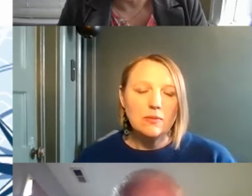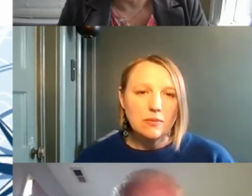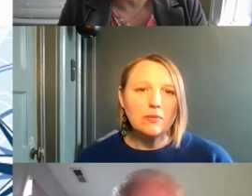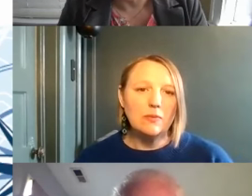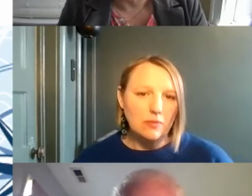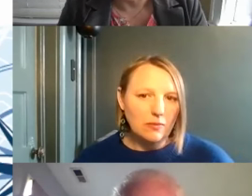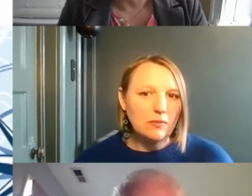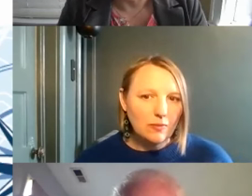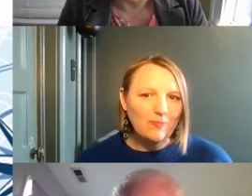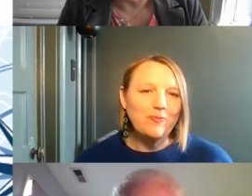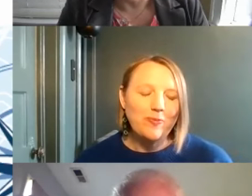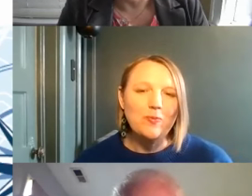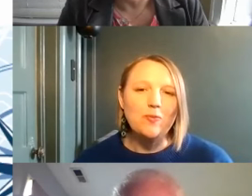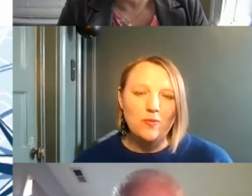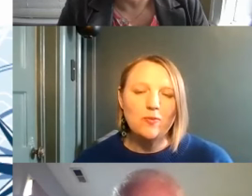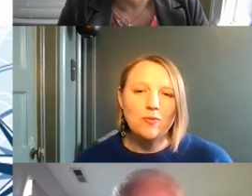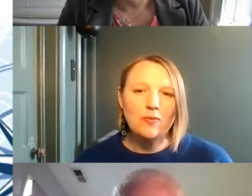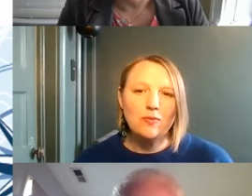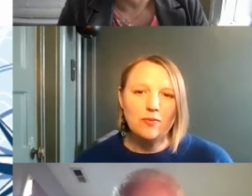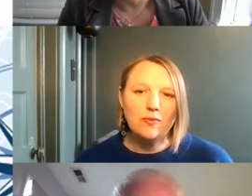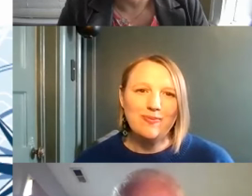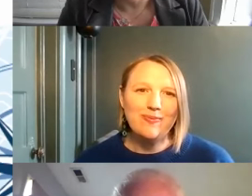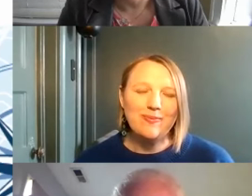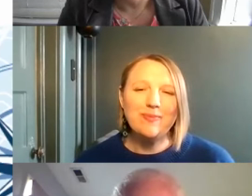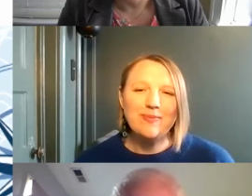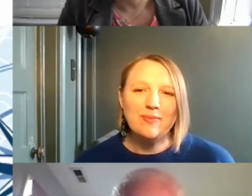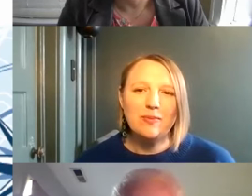life and their goals. So, thanks.